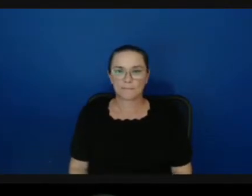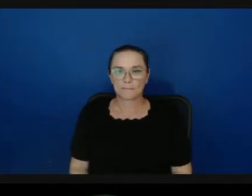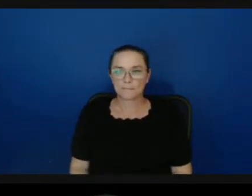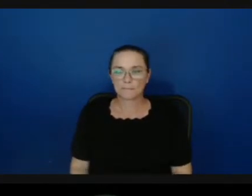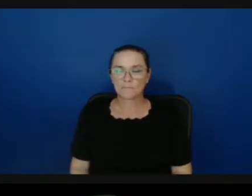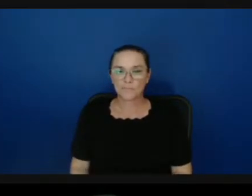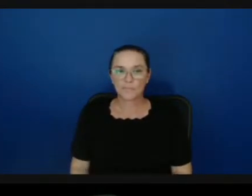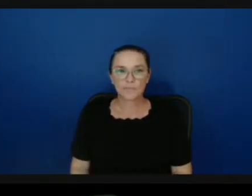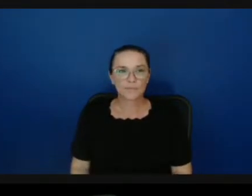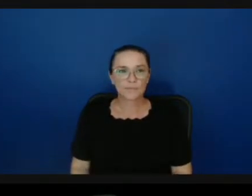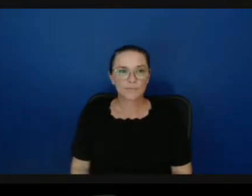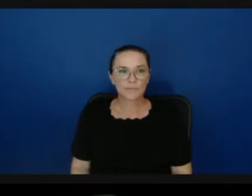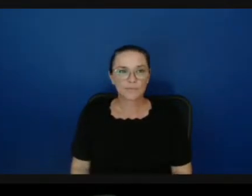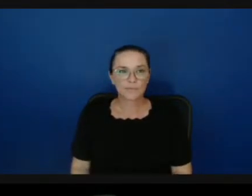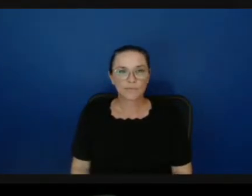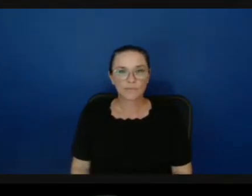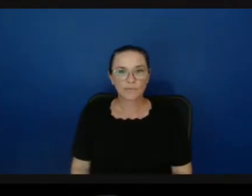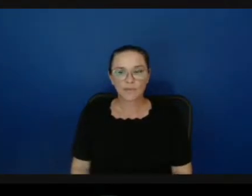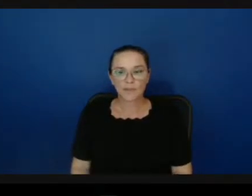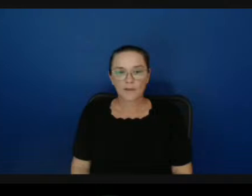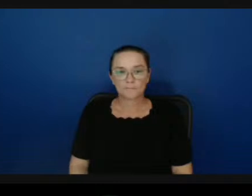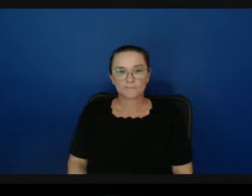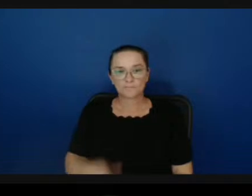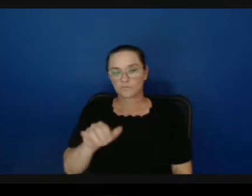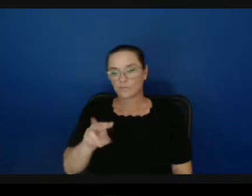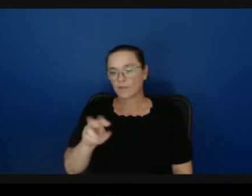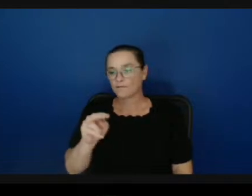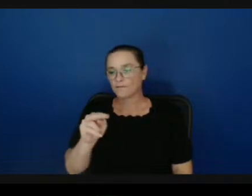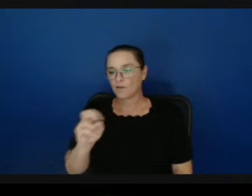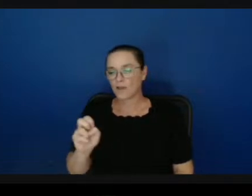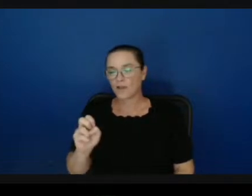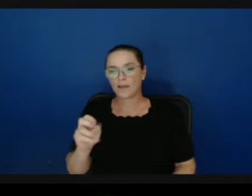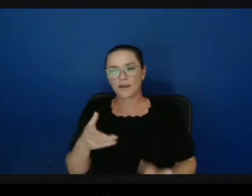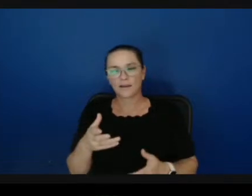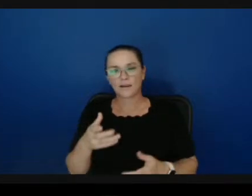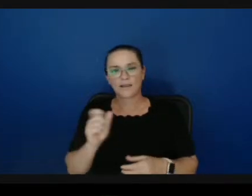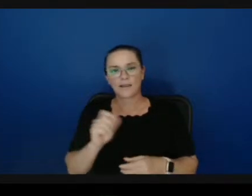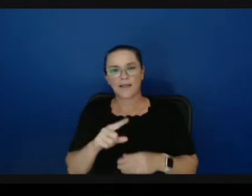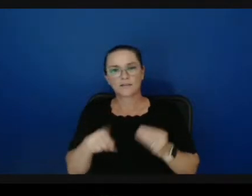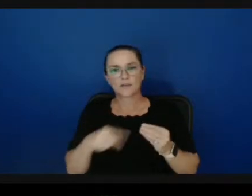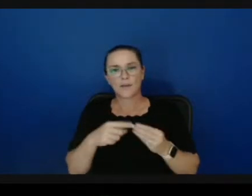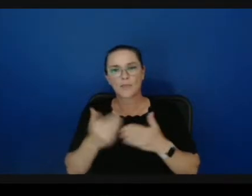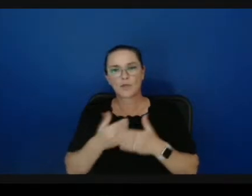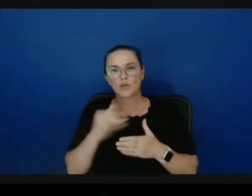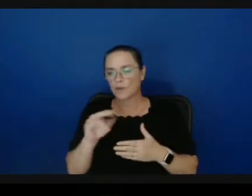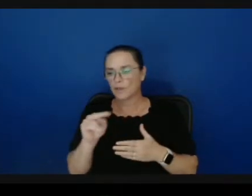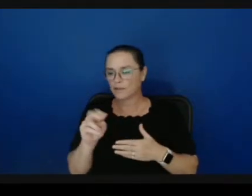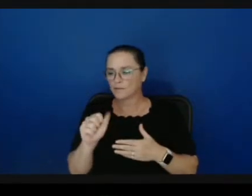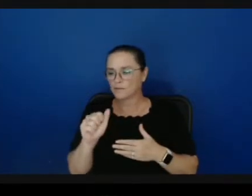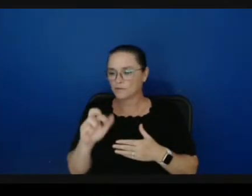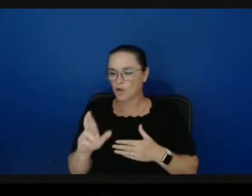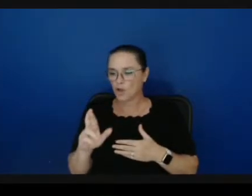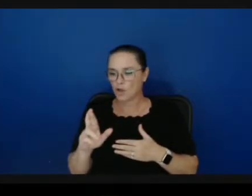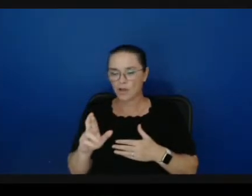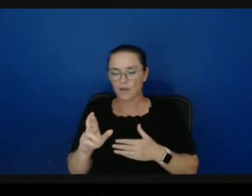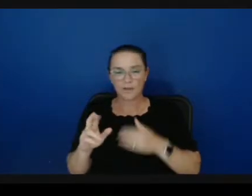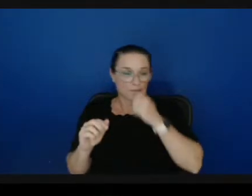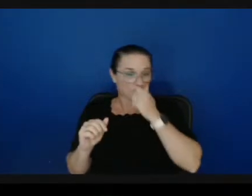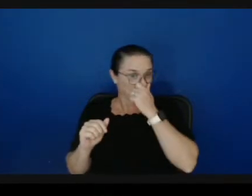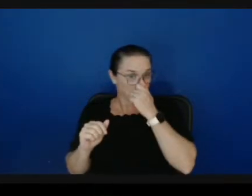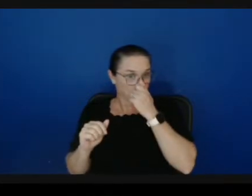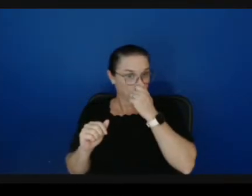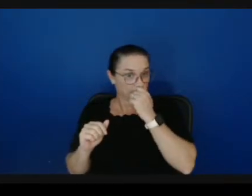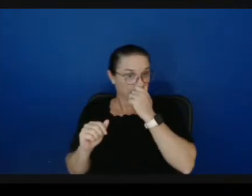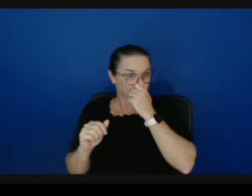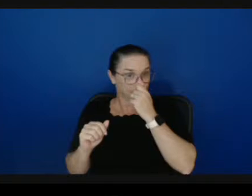Right. Yvonne asks about the new INSAR. The uplift was greatest at the South Caldera, but the seismic swarm was in the East